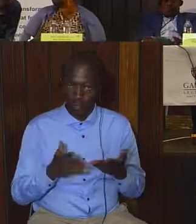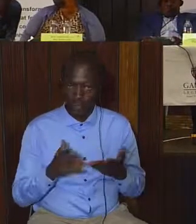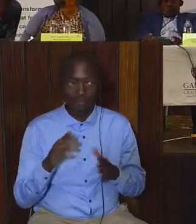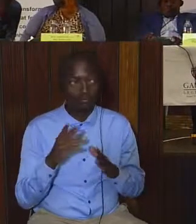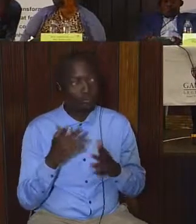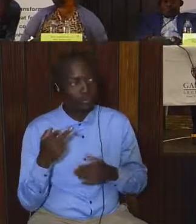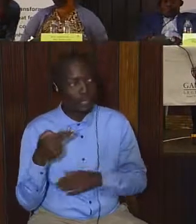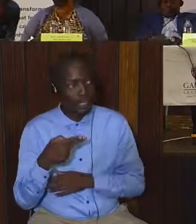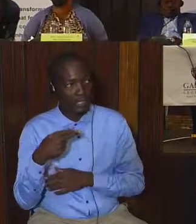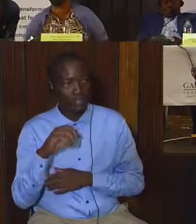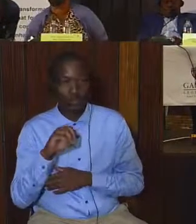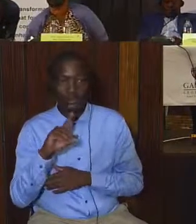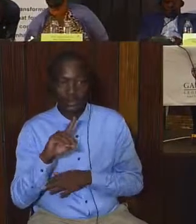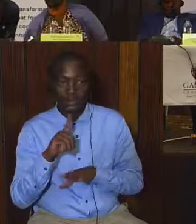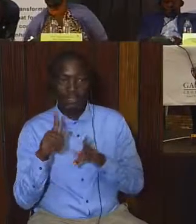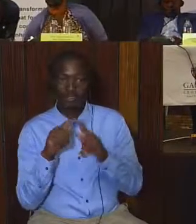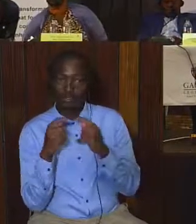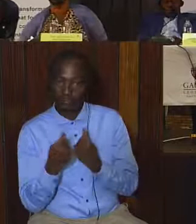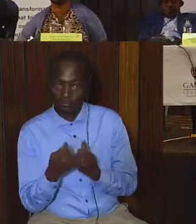HOD and your team.